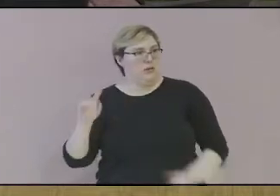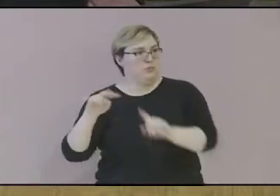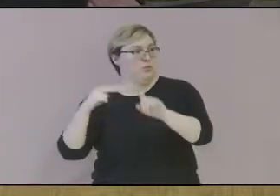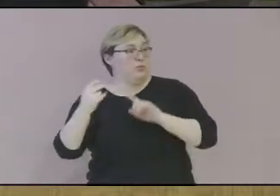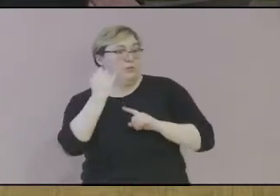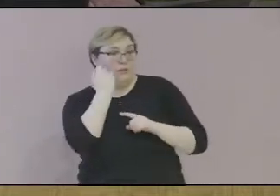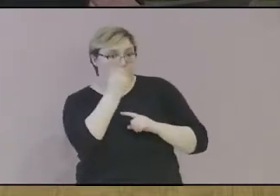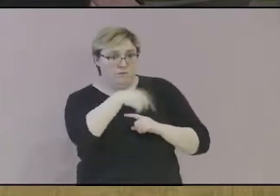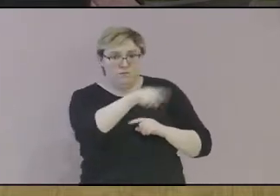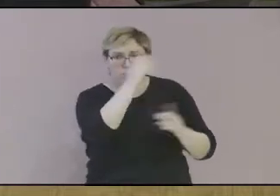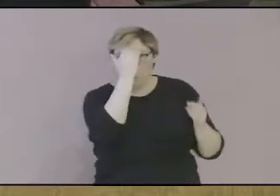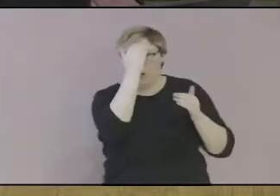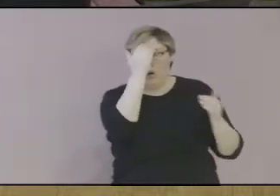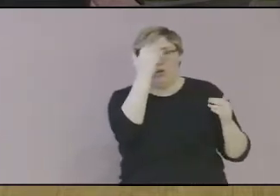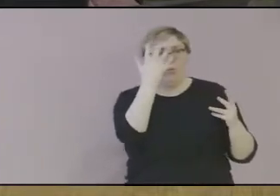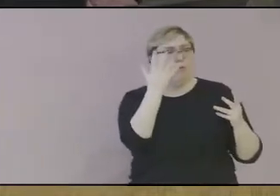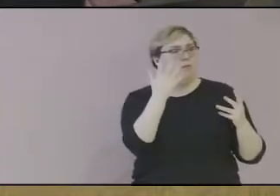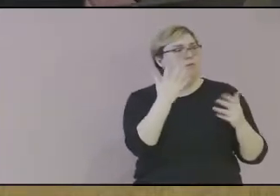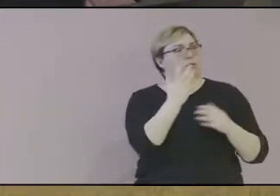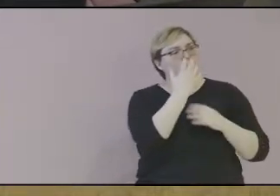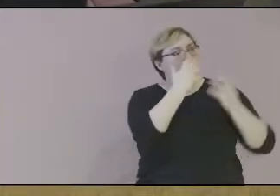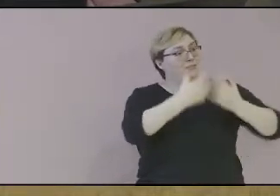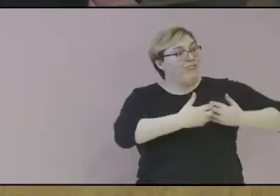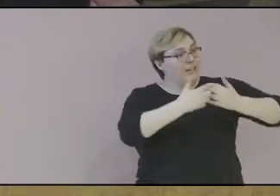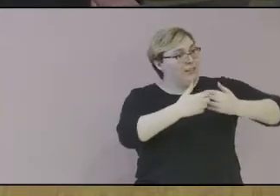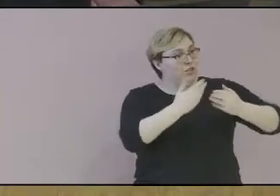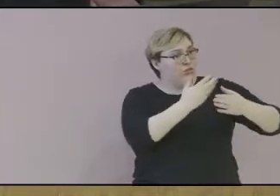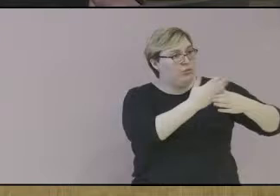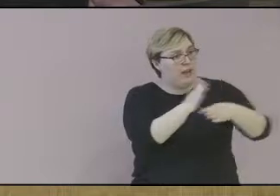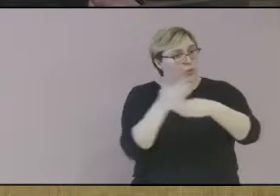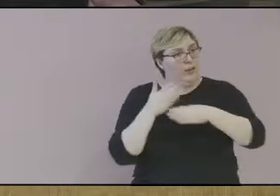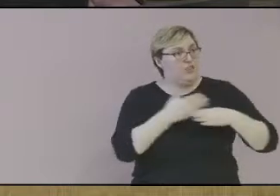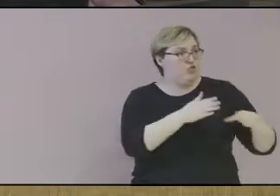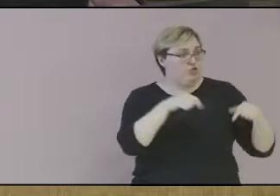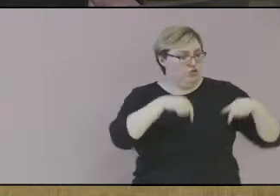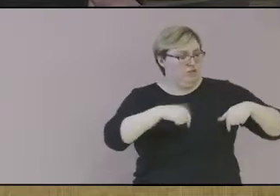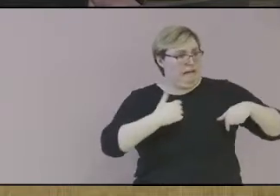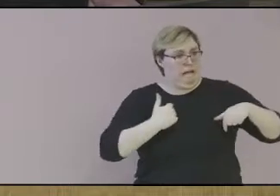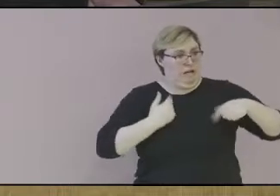ventilator allocation or rationing in Canada, I'd love to know.